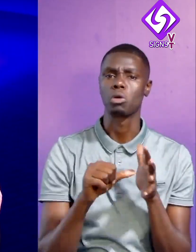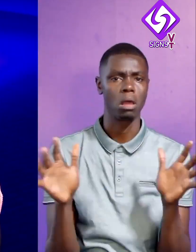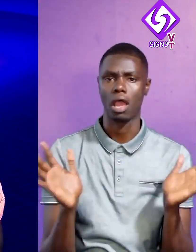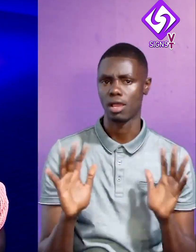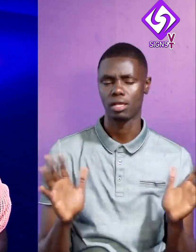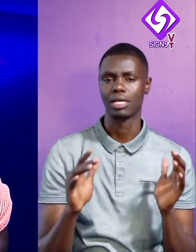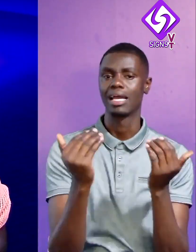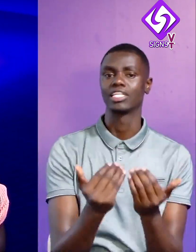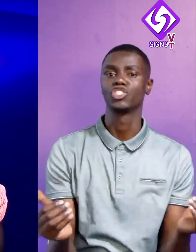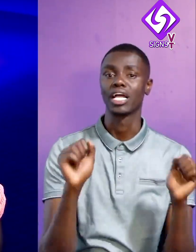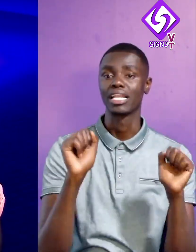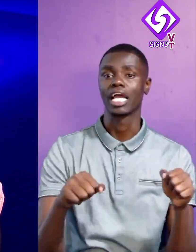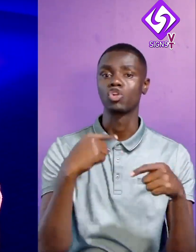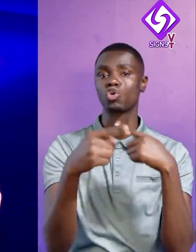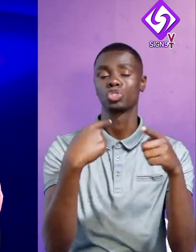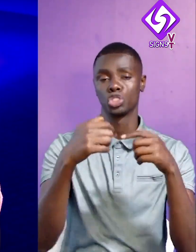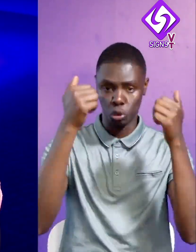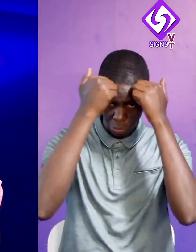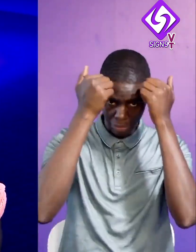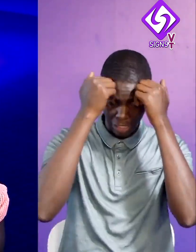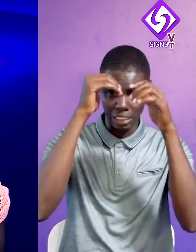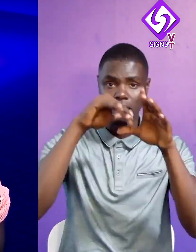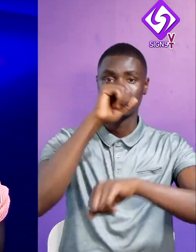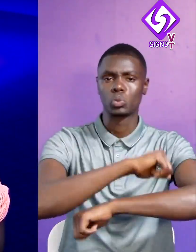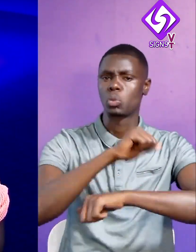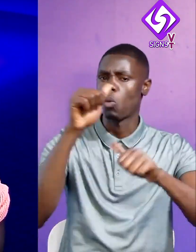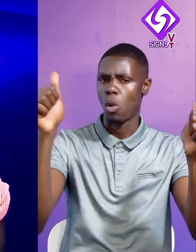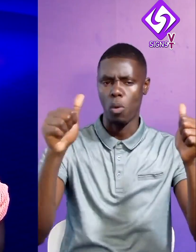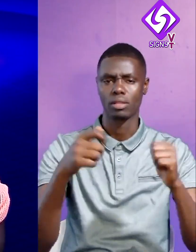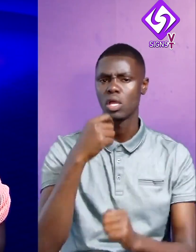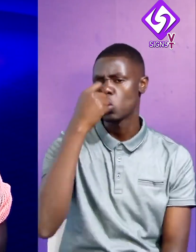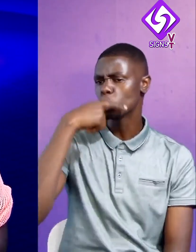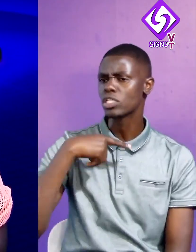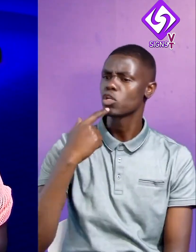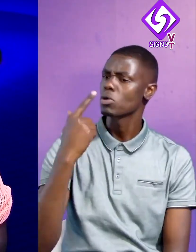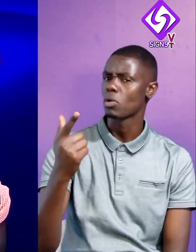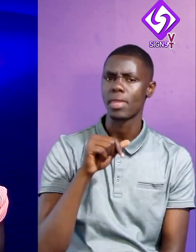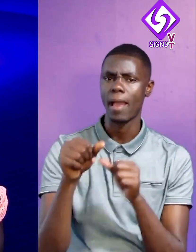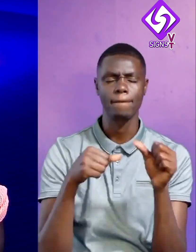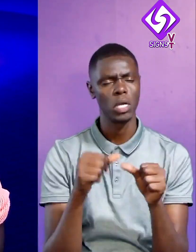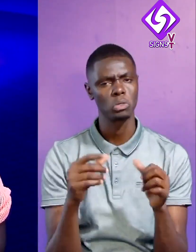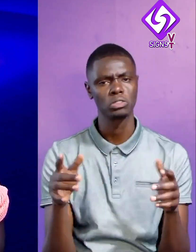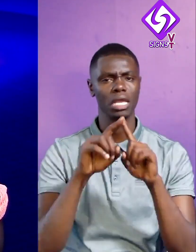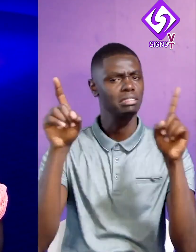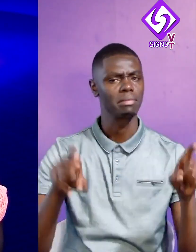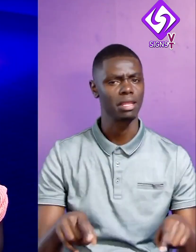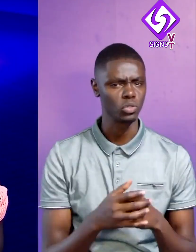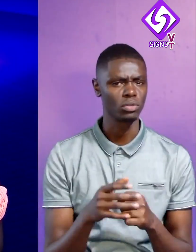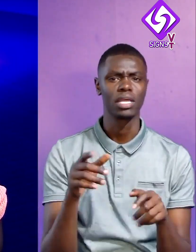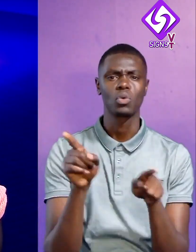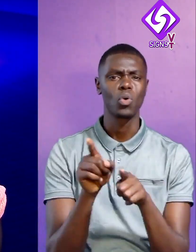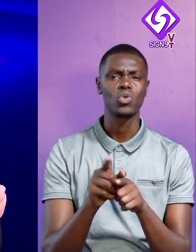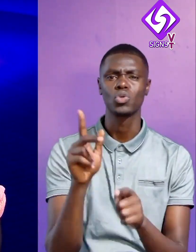anaweza endelea kuwa shuleni na asome vizuri. Richard, umetuambia mambo ya examination ya NEC